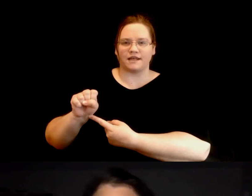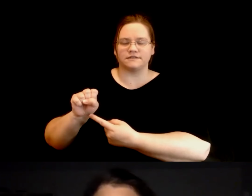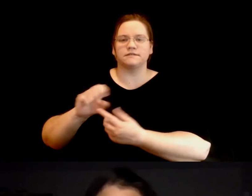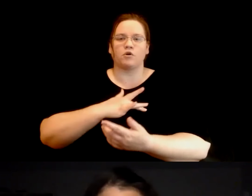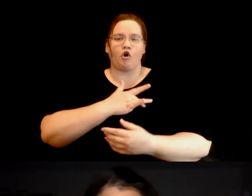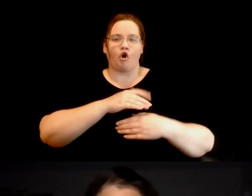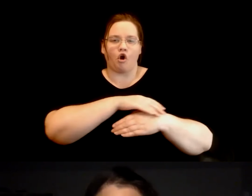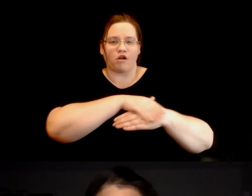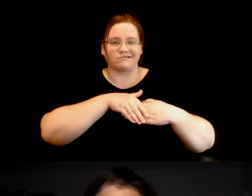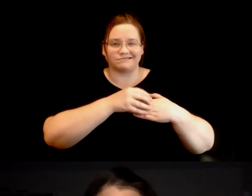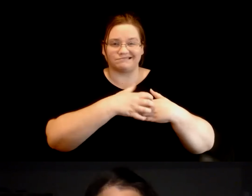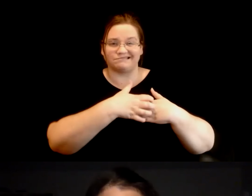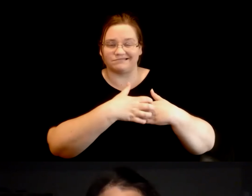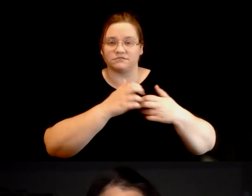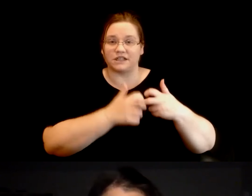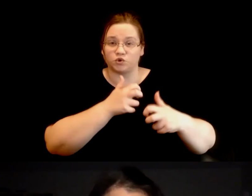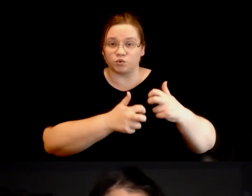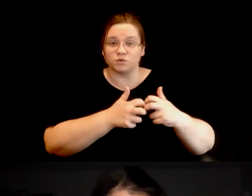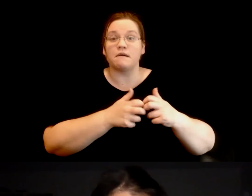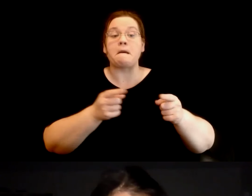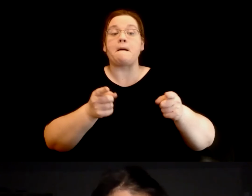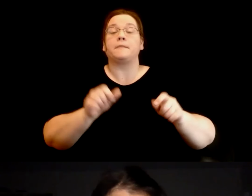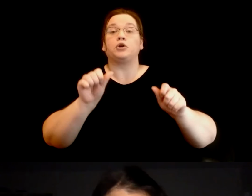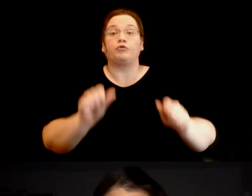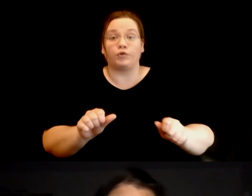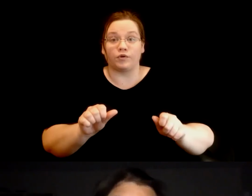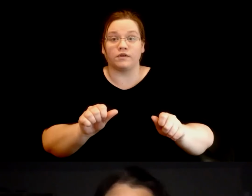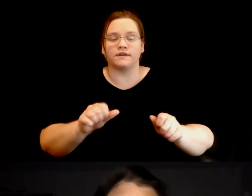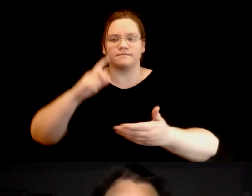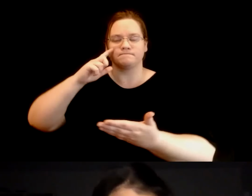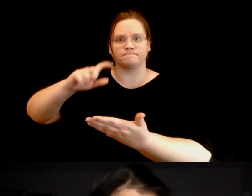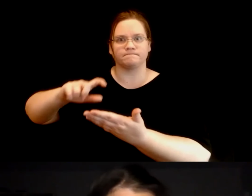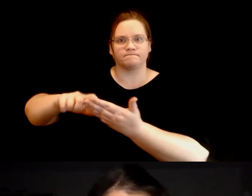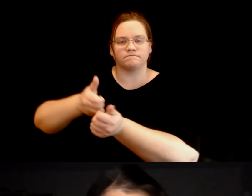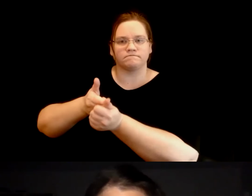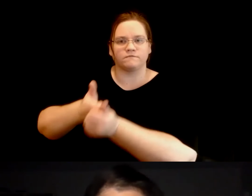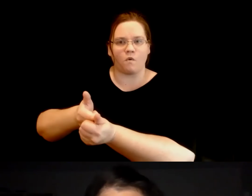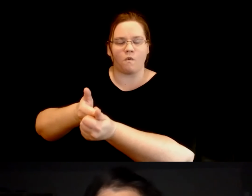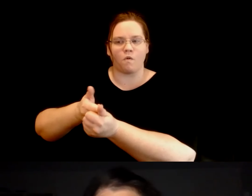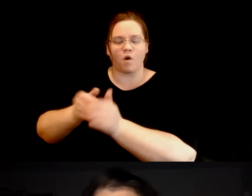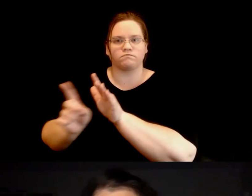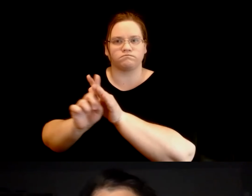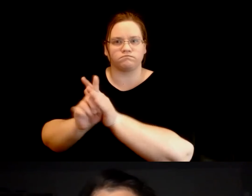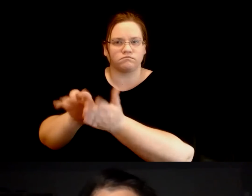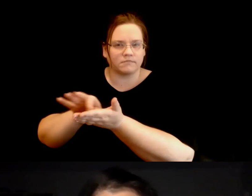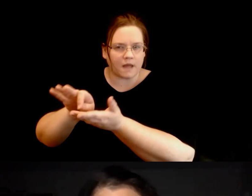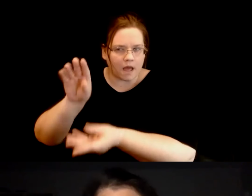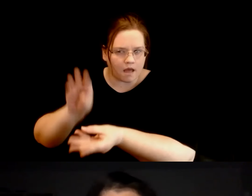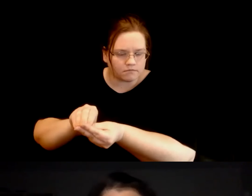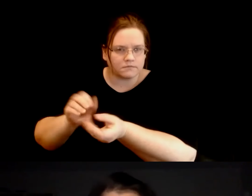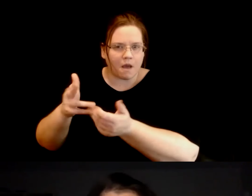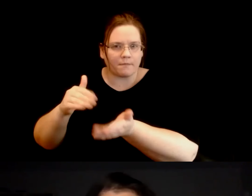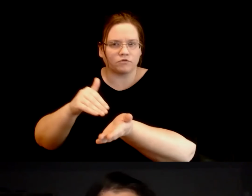population could happen, there's surveillance that's happening to kind of try to pick that up as well. So there